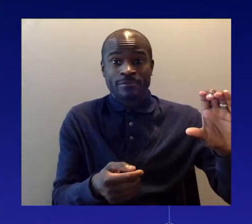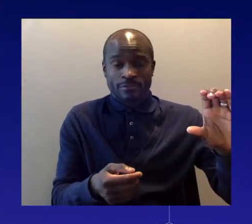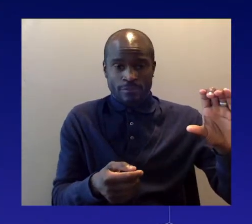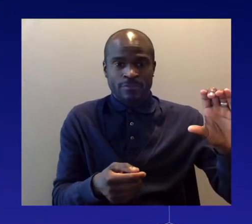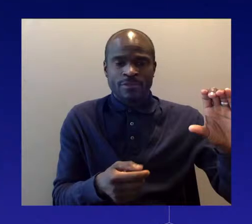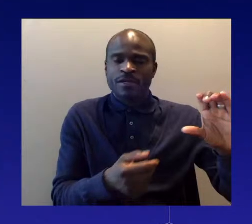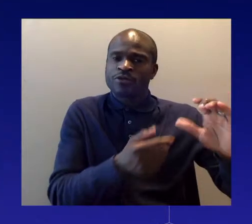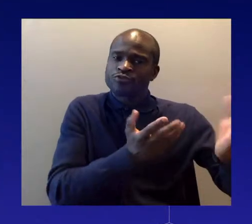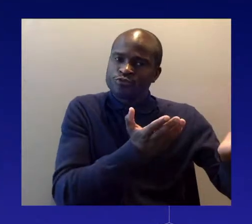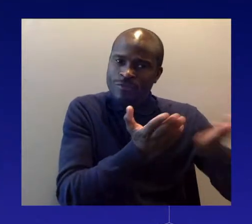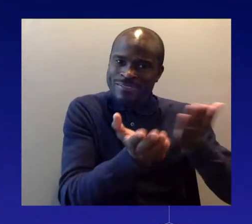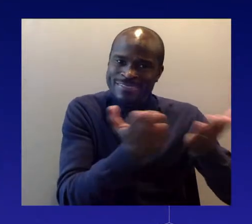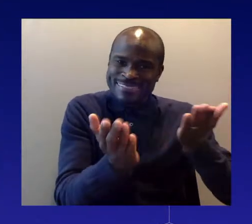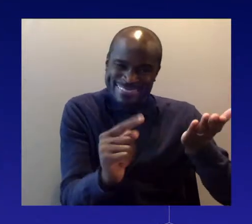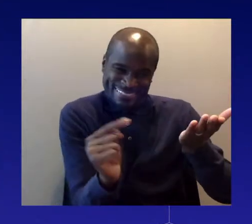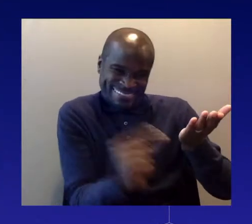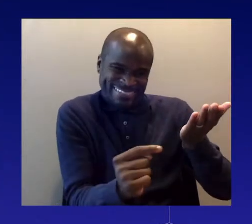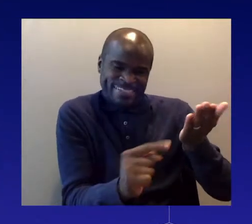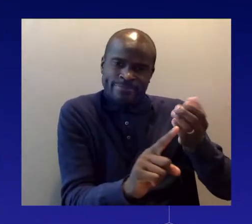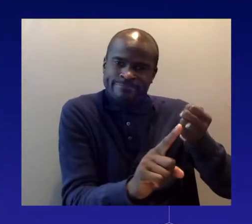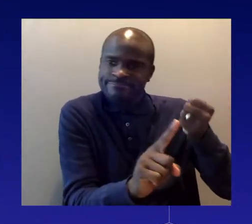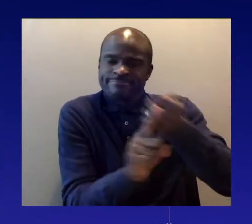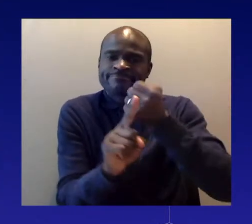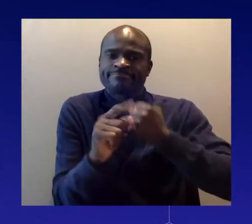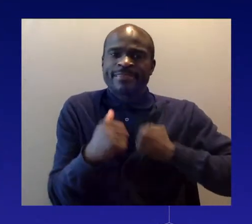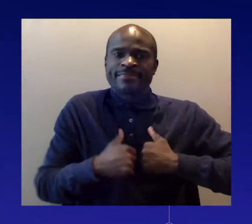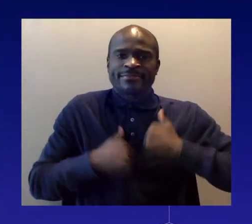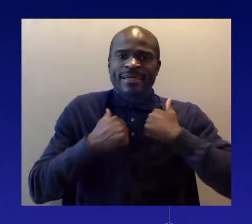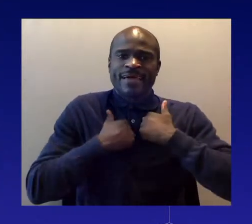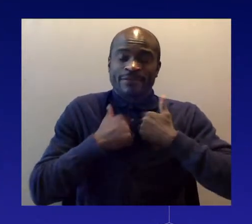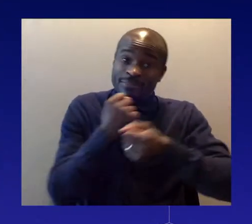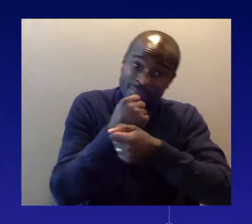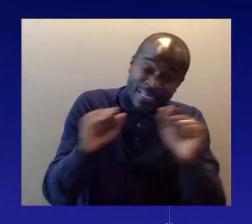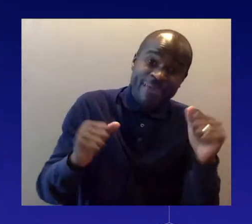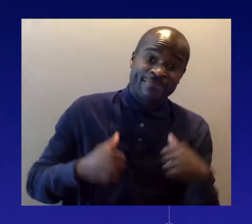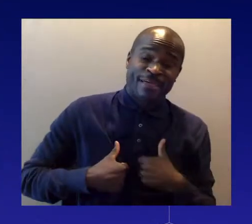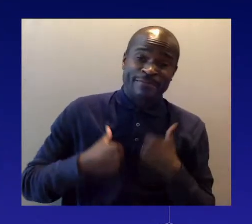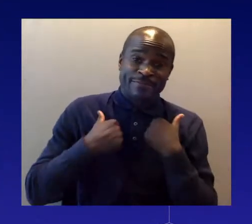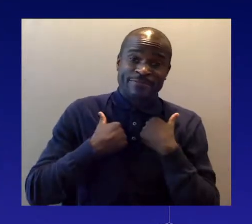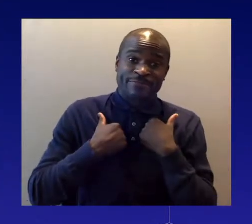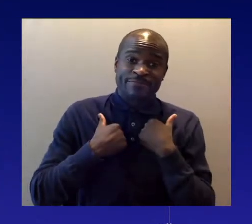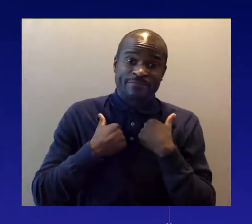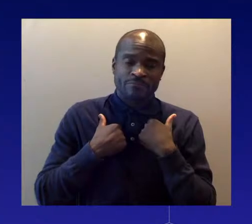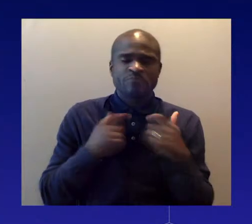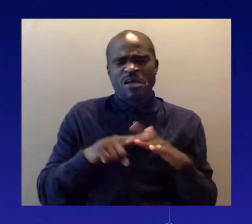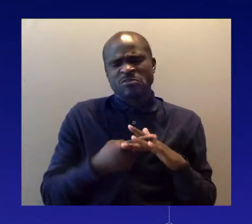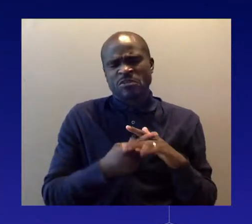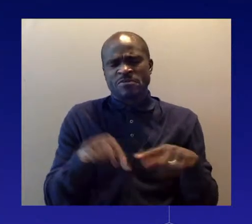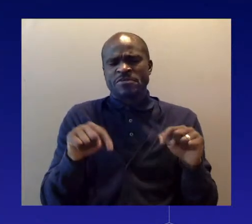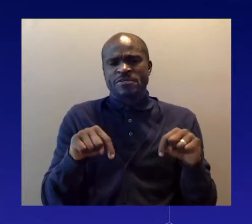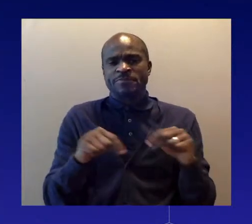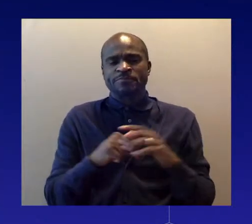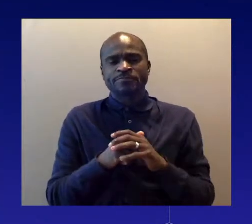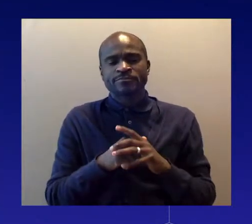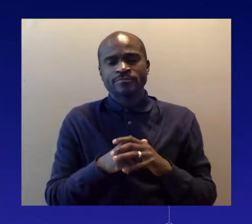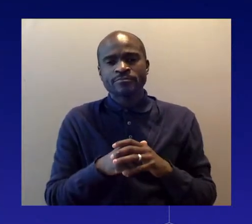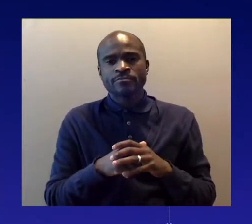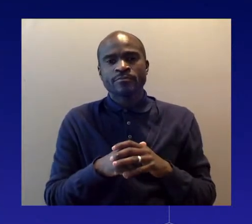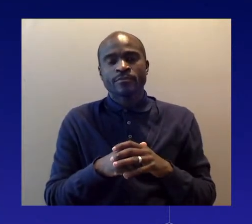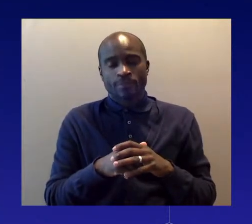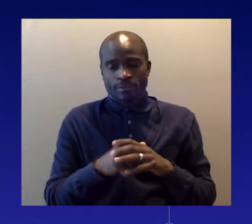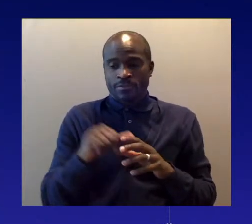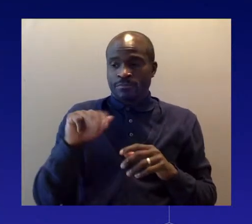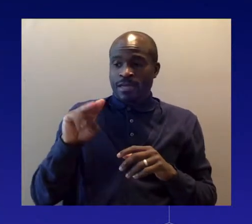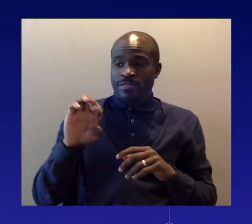services and supports. And so I'll start with care navigation because that's where we've kind of kicked off this thread. As of the Medicare physician